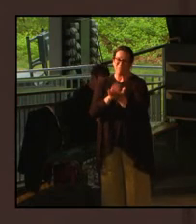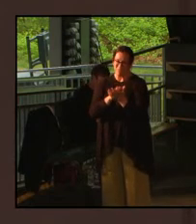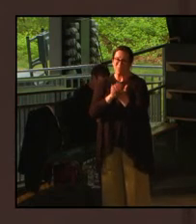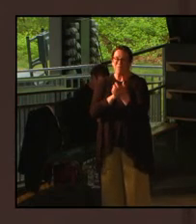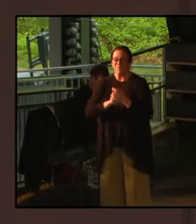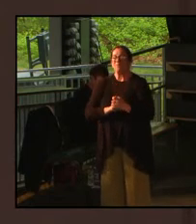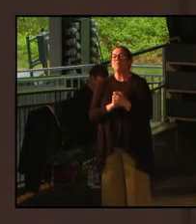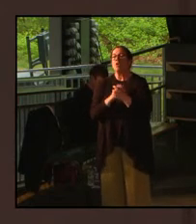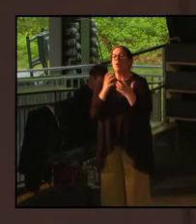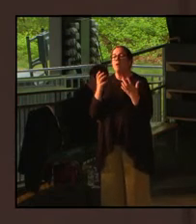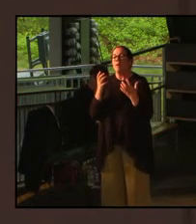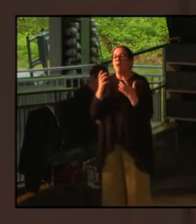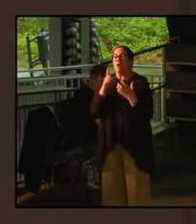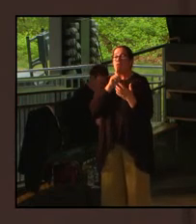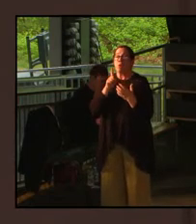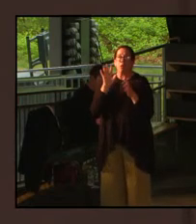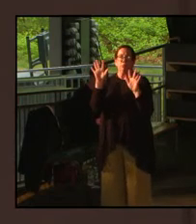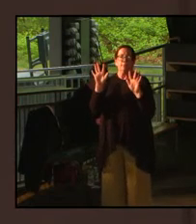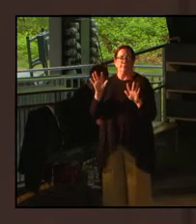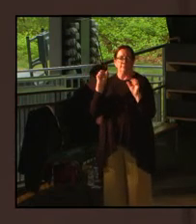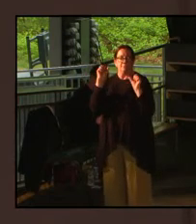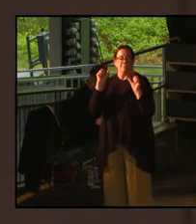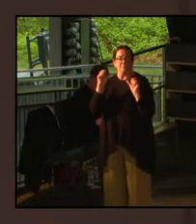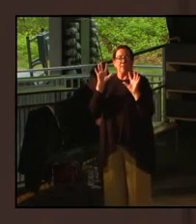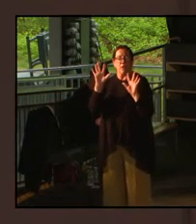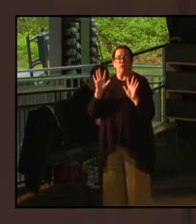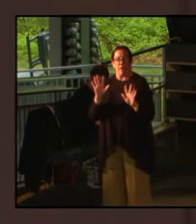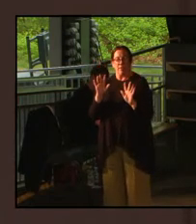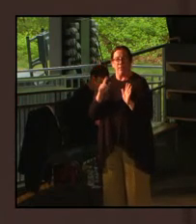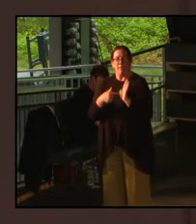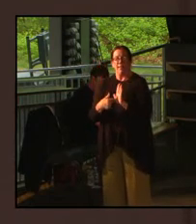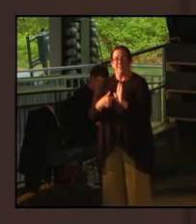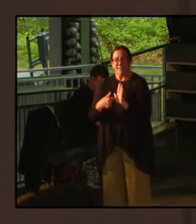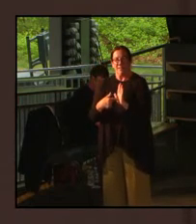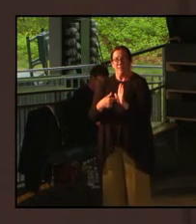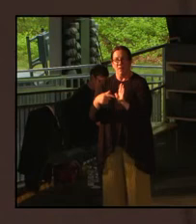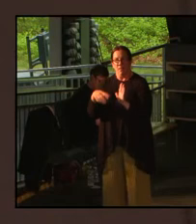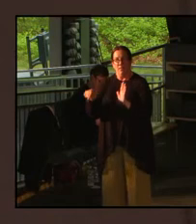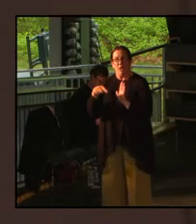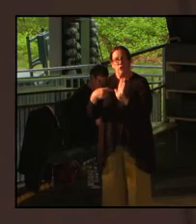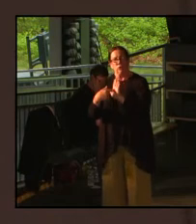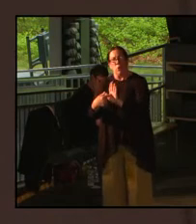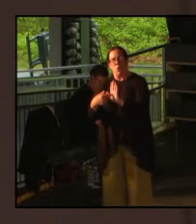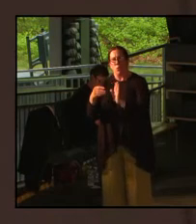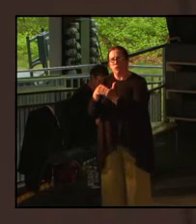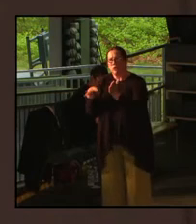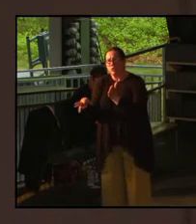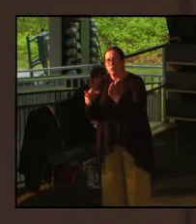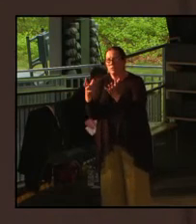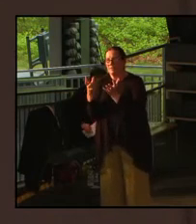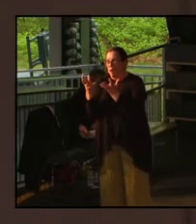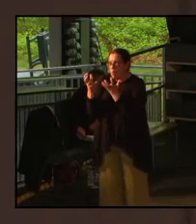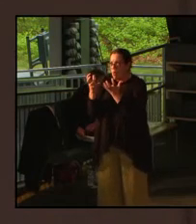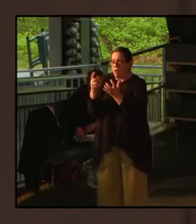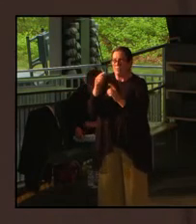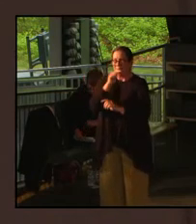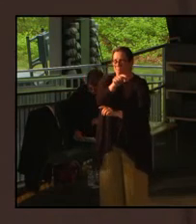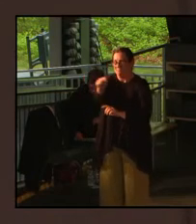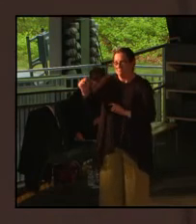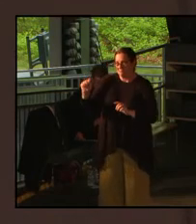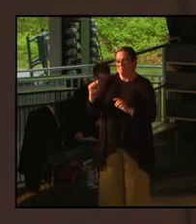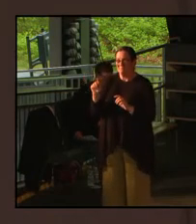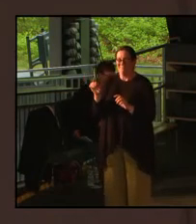This is an incredible example of how our students are in high demand and